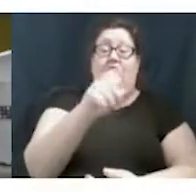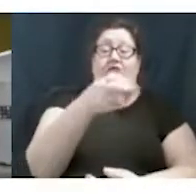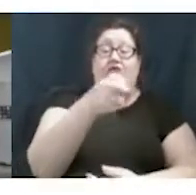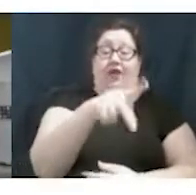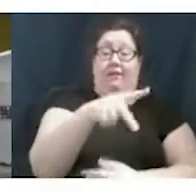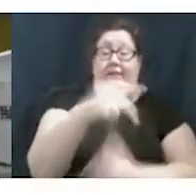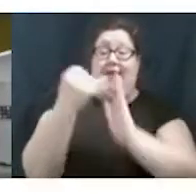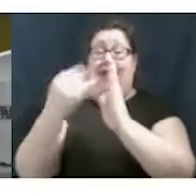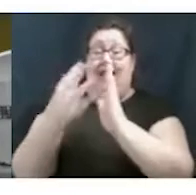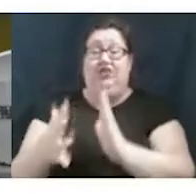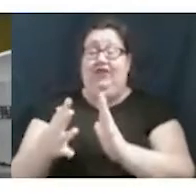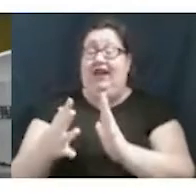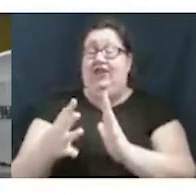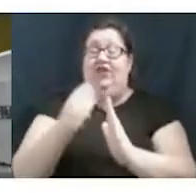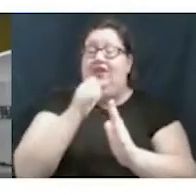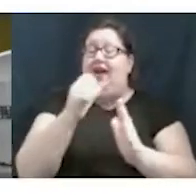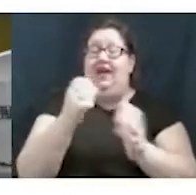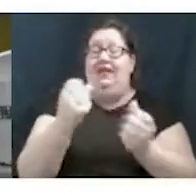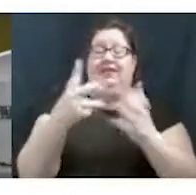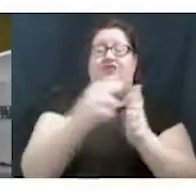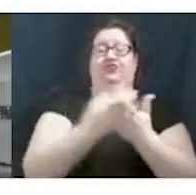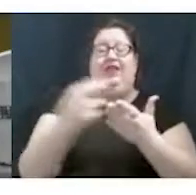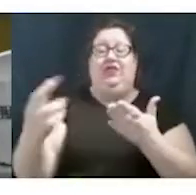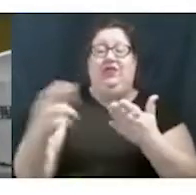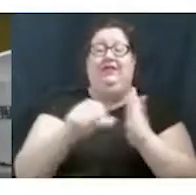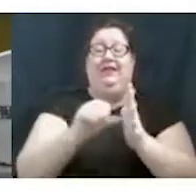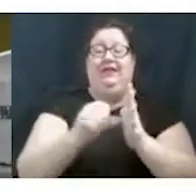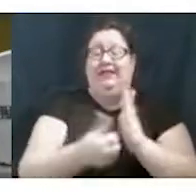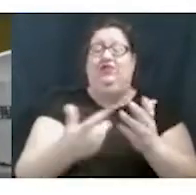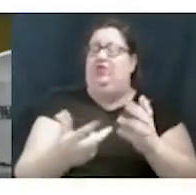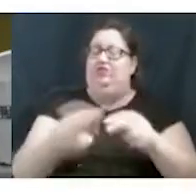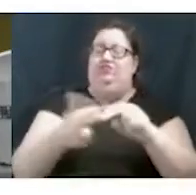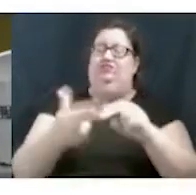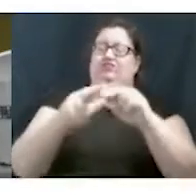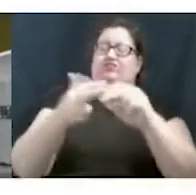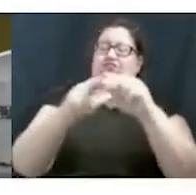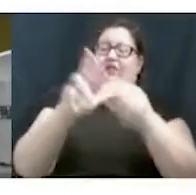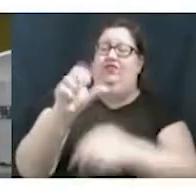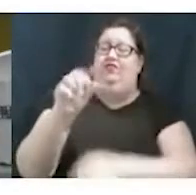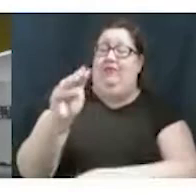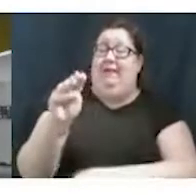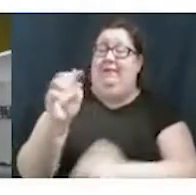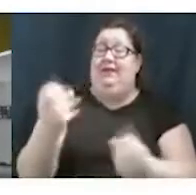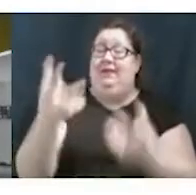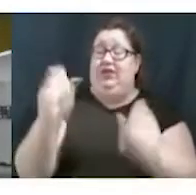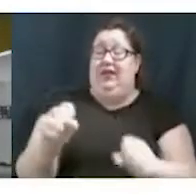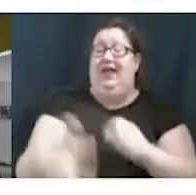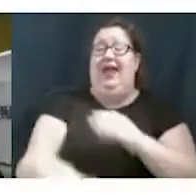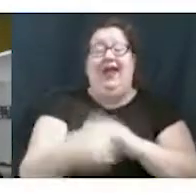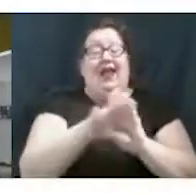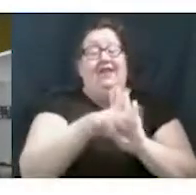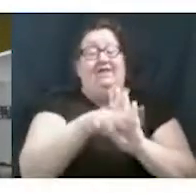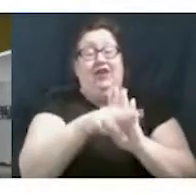resource intensive, so jack up the RAM as much as you can. Handling video storage is another difficult one.